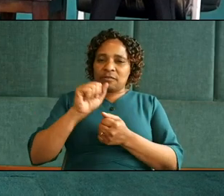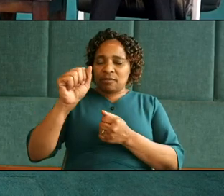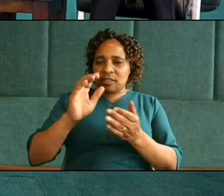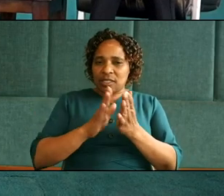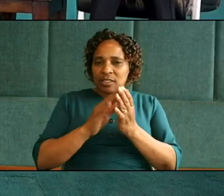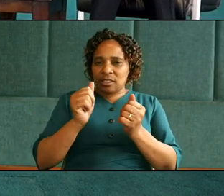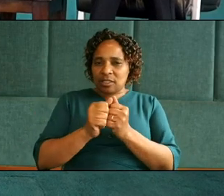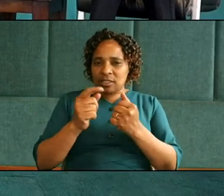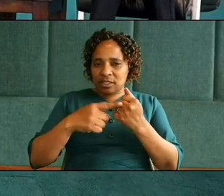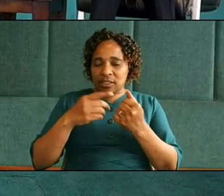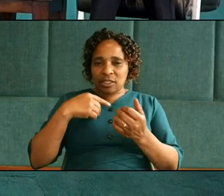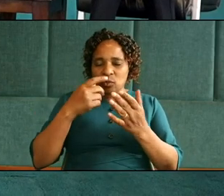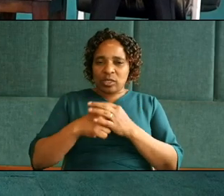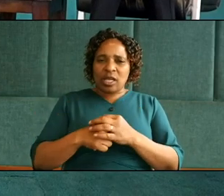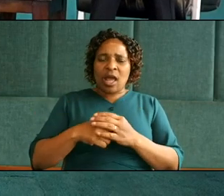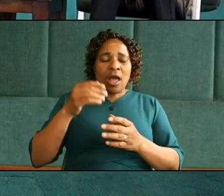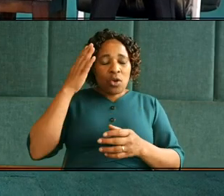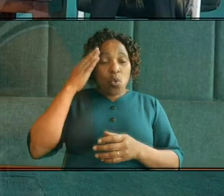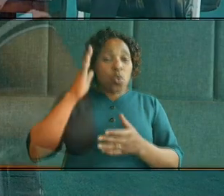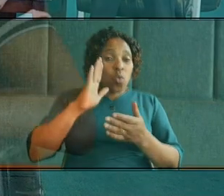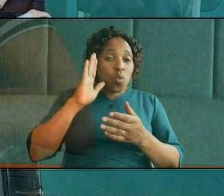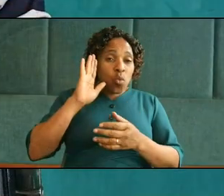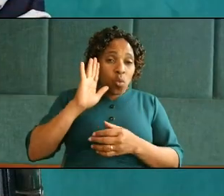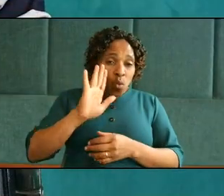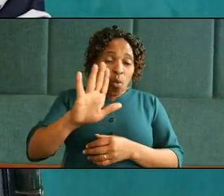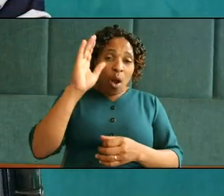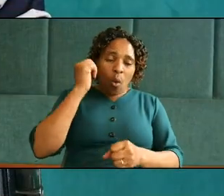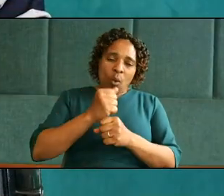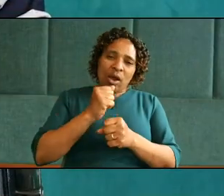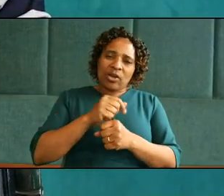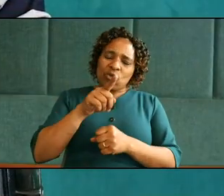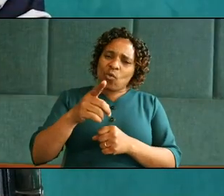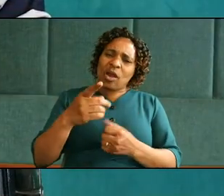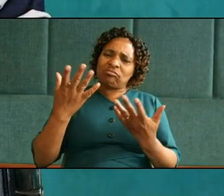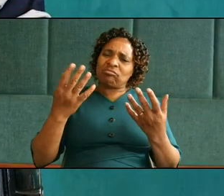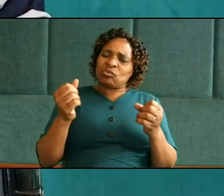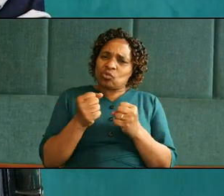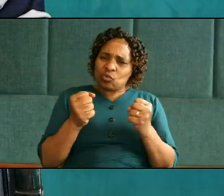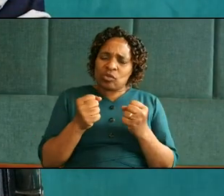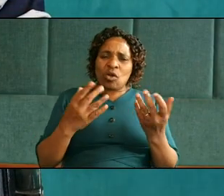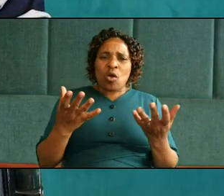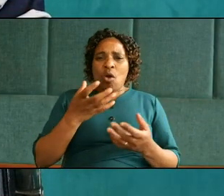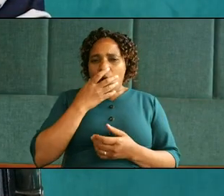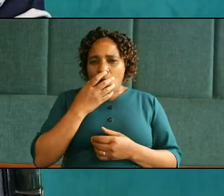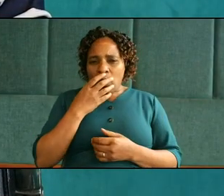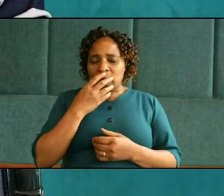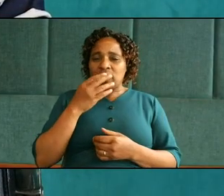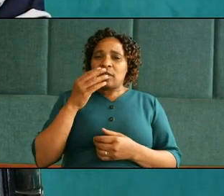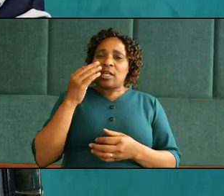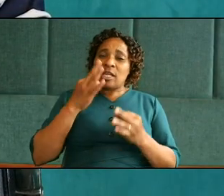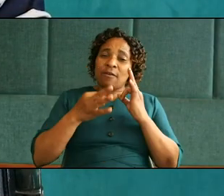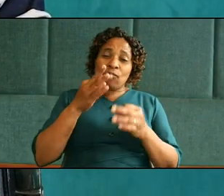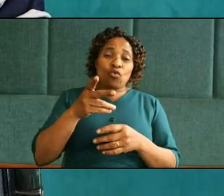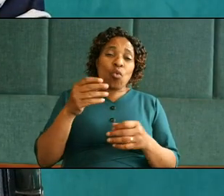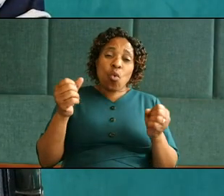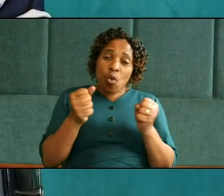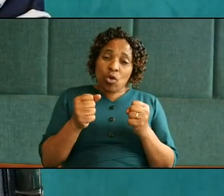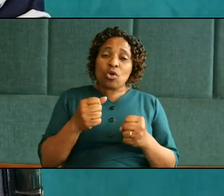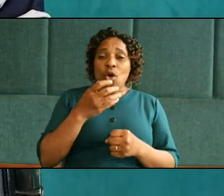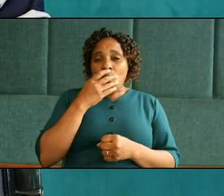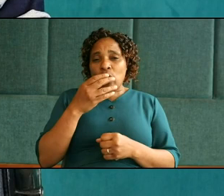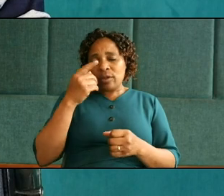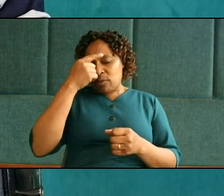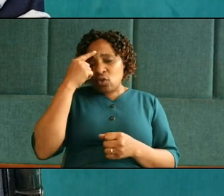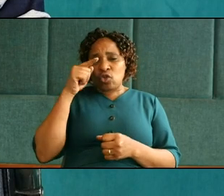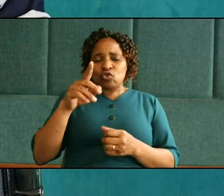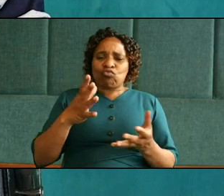16 says, I know your works, you are neither cold nor hot. Would that you are cold or hot. So because you